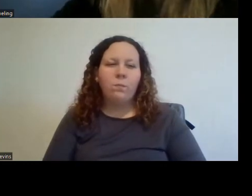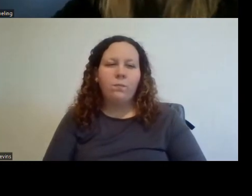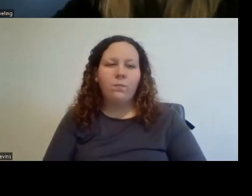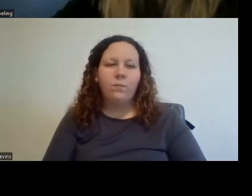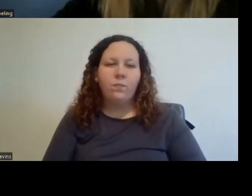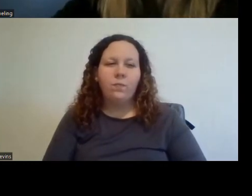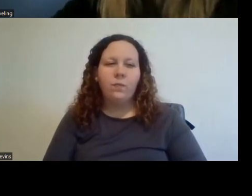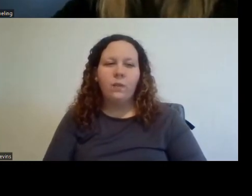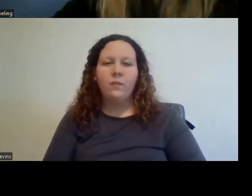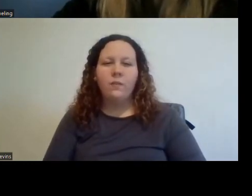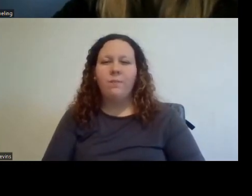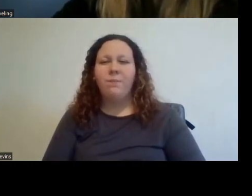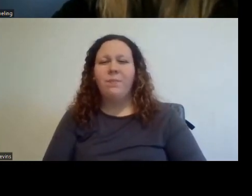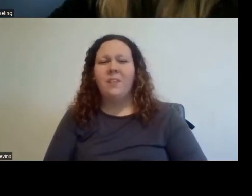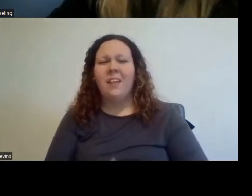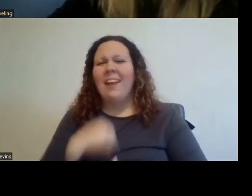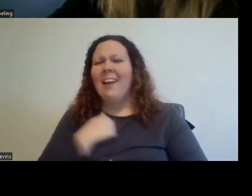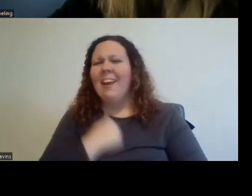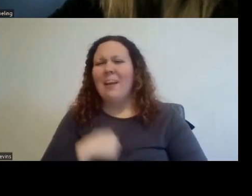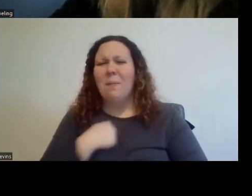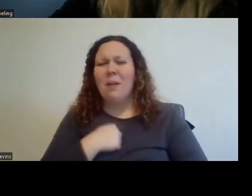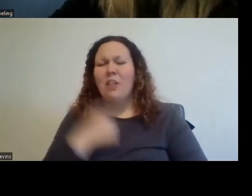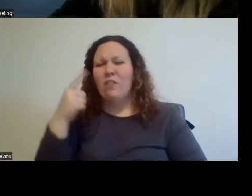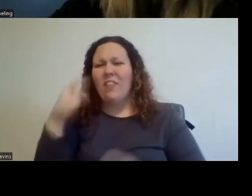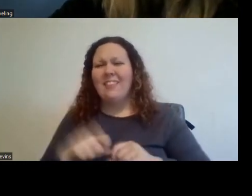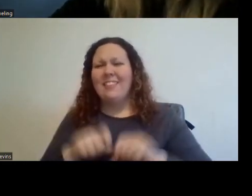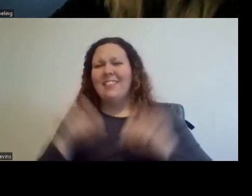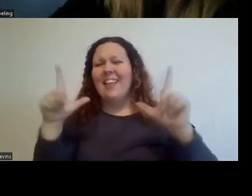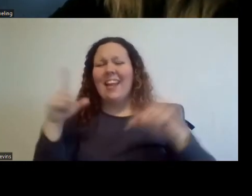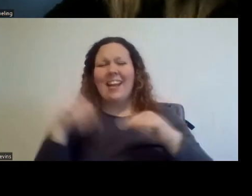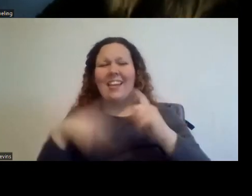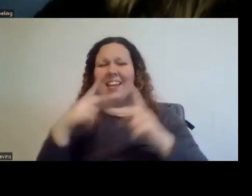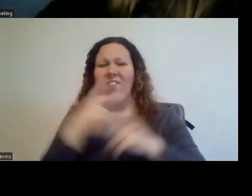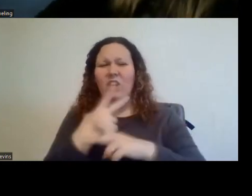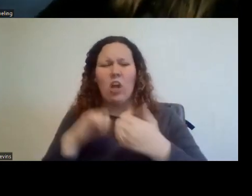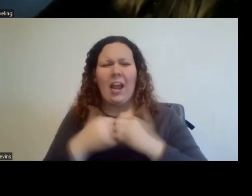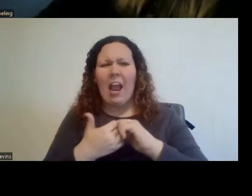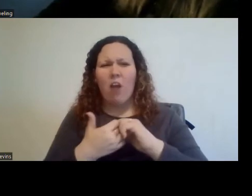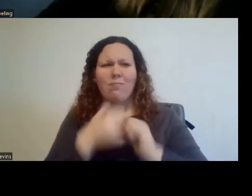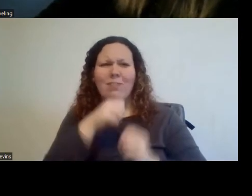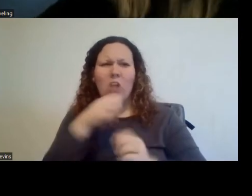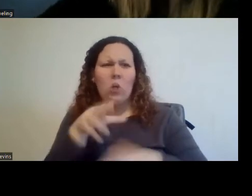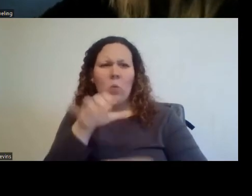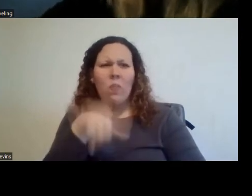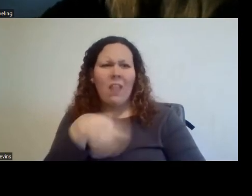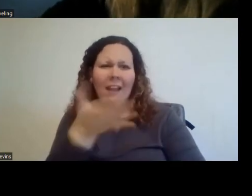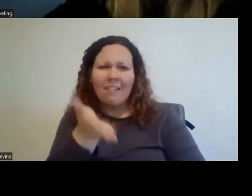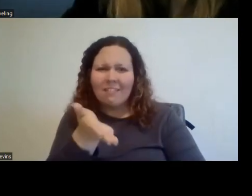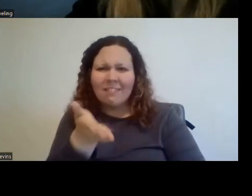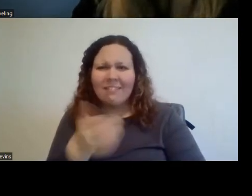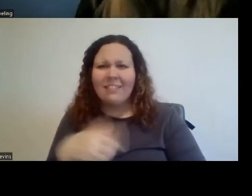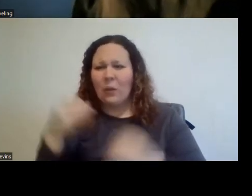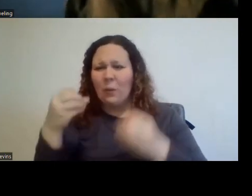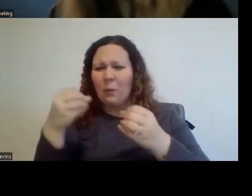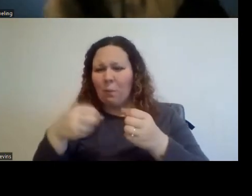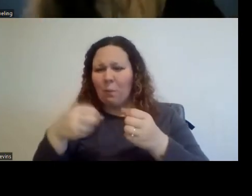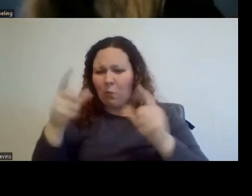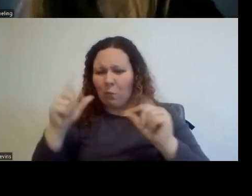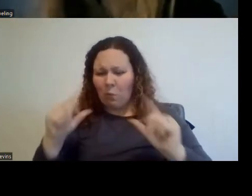And I apologize for this slide because I can't figure out how not to do that. It's very